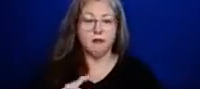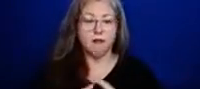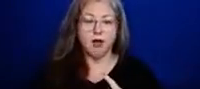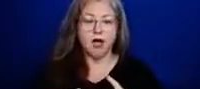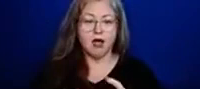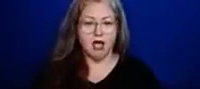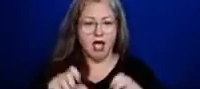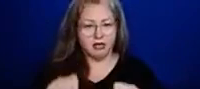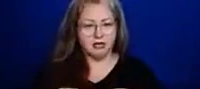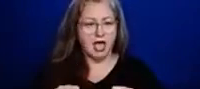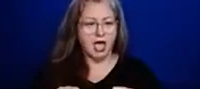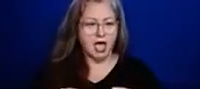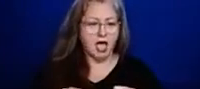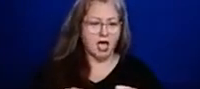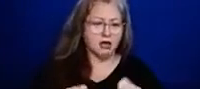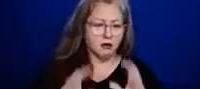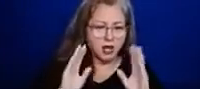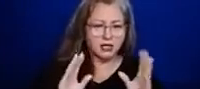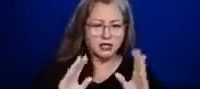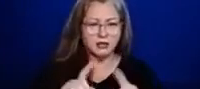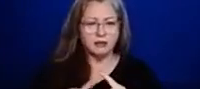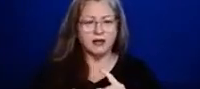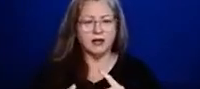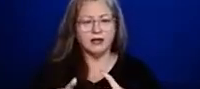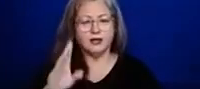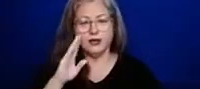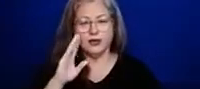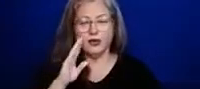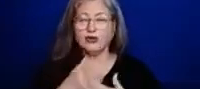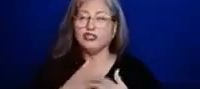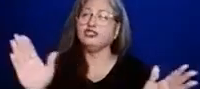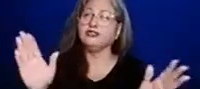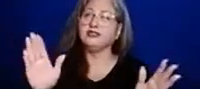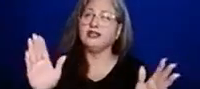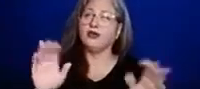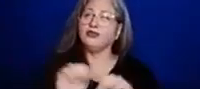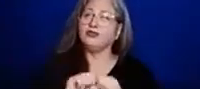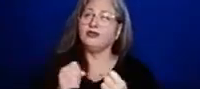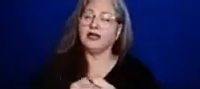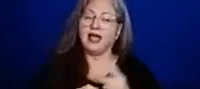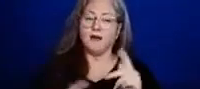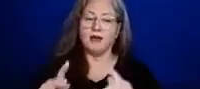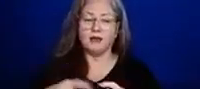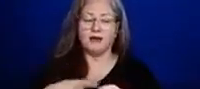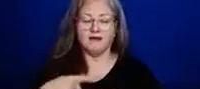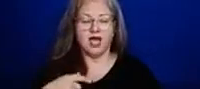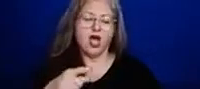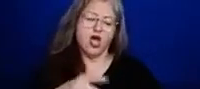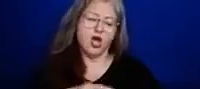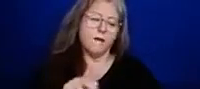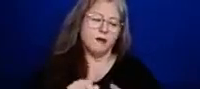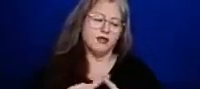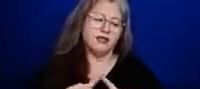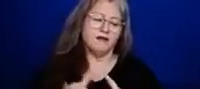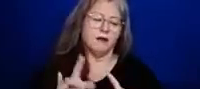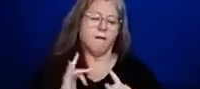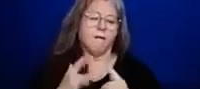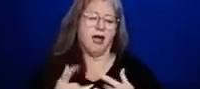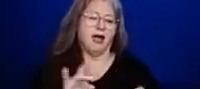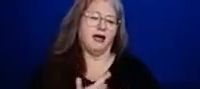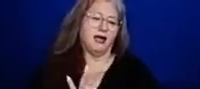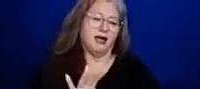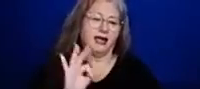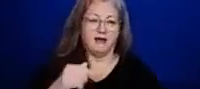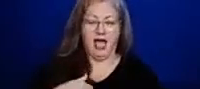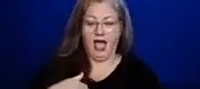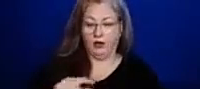be in the same place at the same time. It's just the rejection that general society has for the different one. And on that moment, I was the